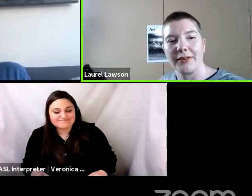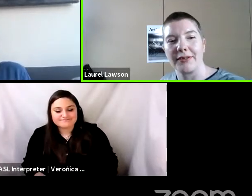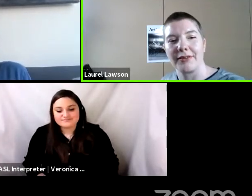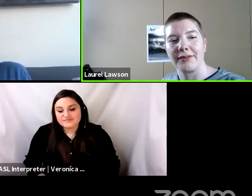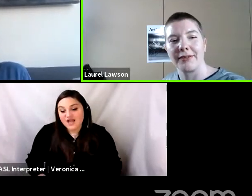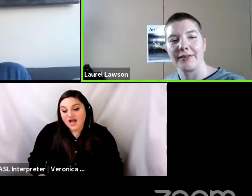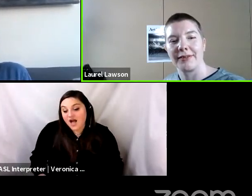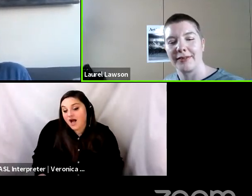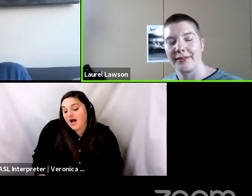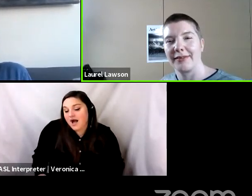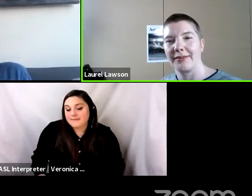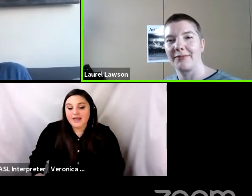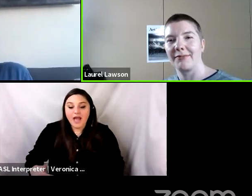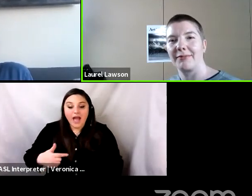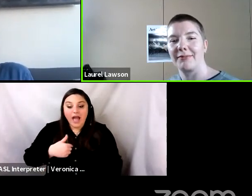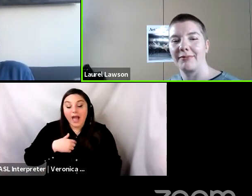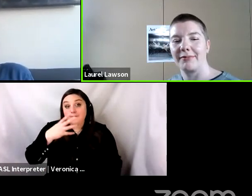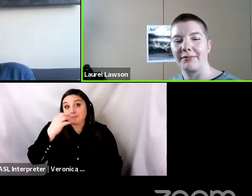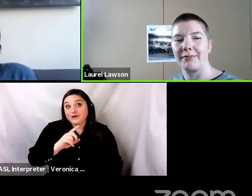it.